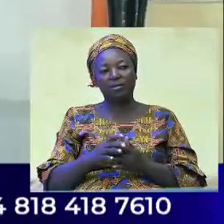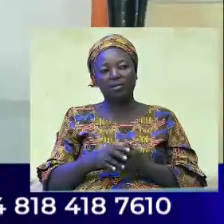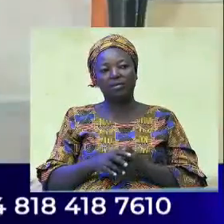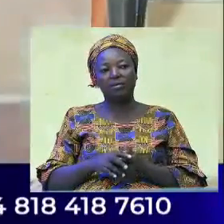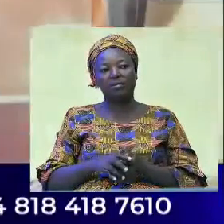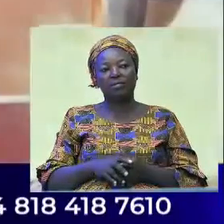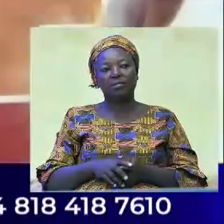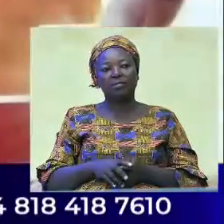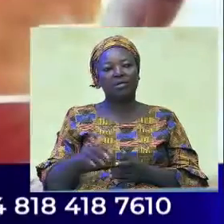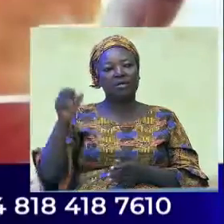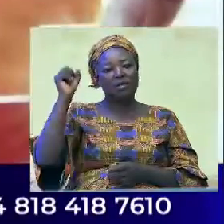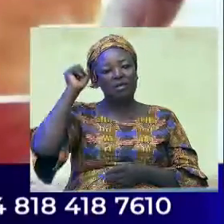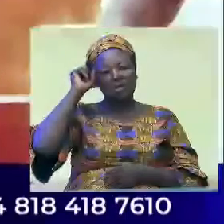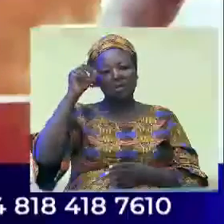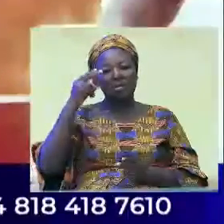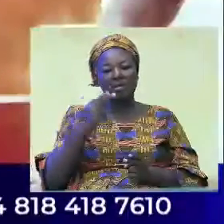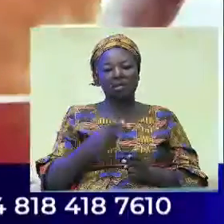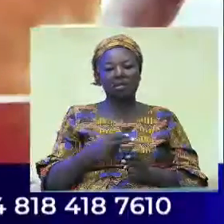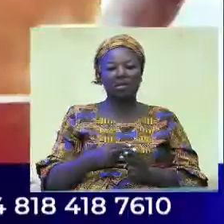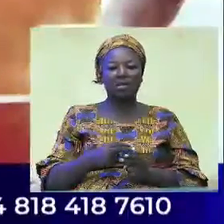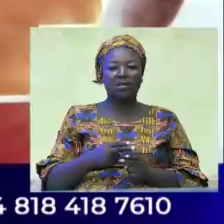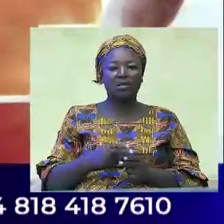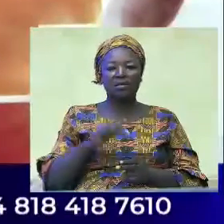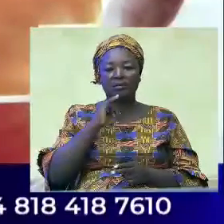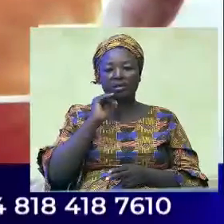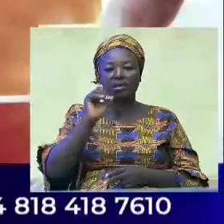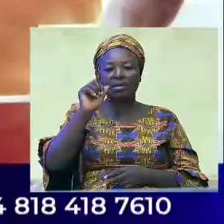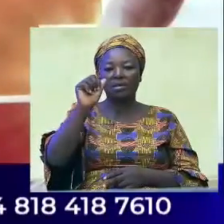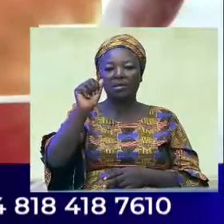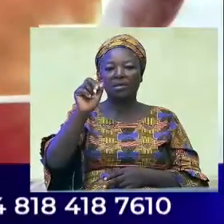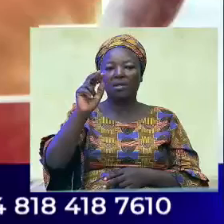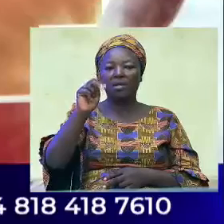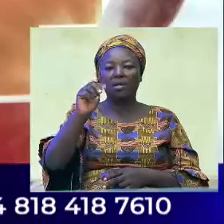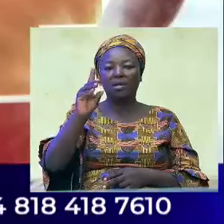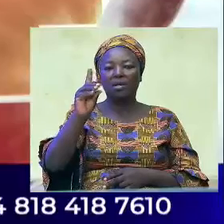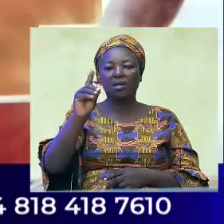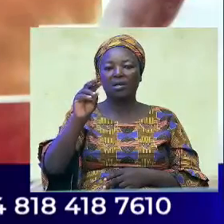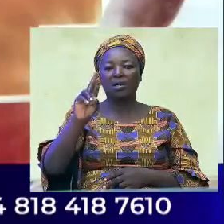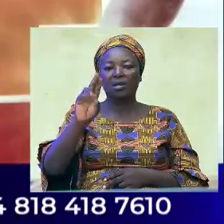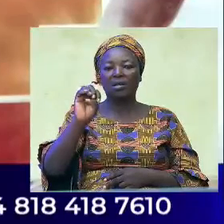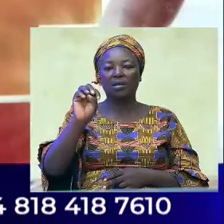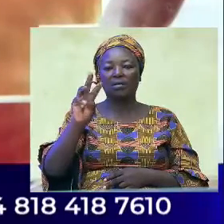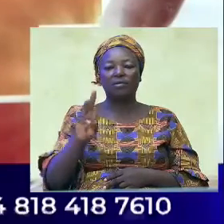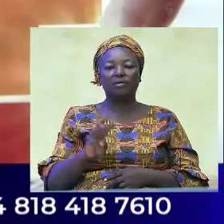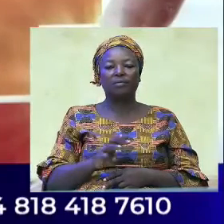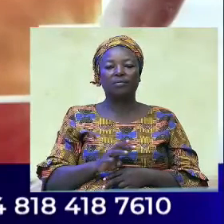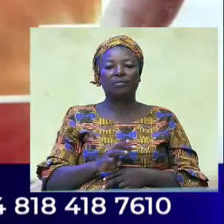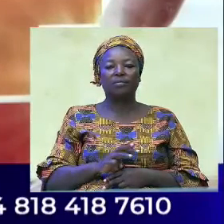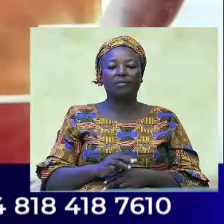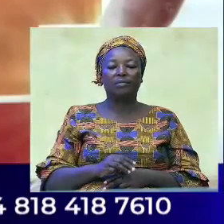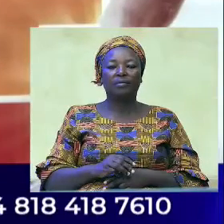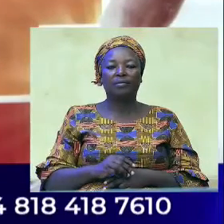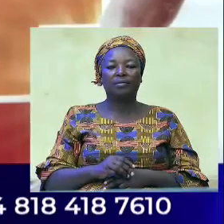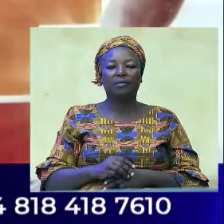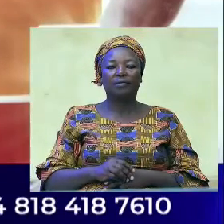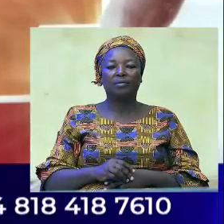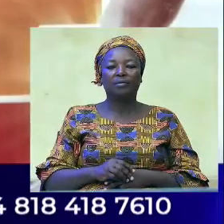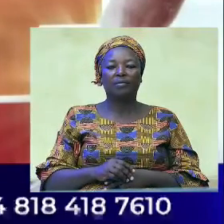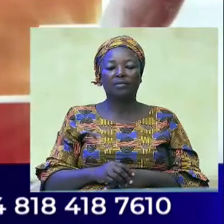Praise the living Jesus! My name is Damian Honor Andrew. I'm from Isuzu